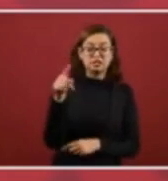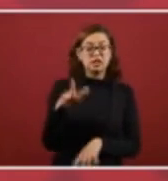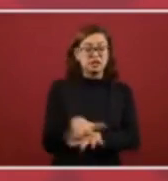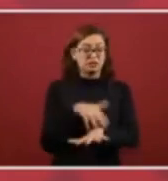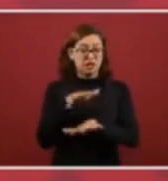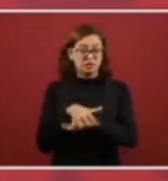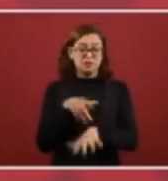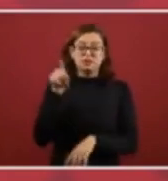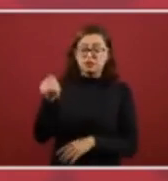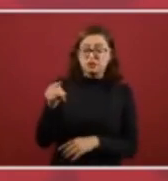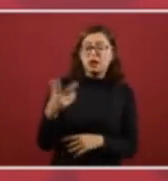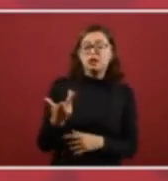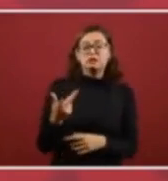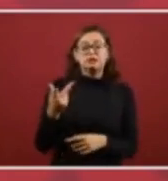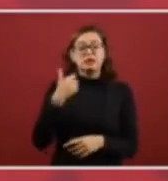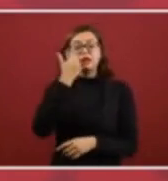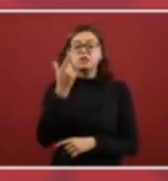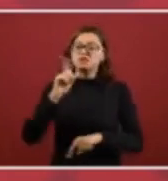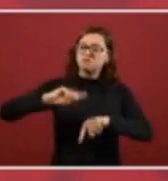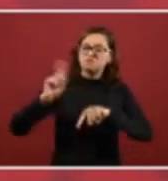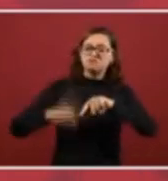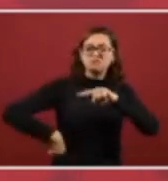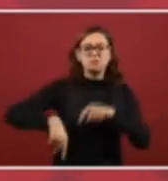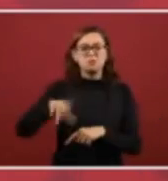Banrural, Cuitalpa.